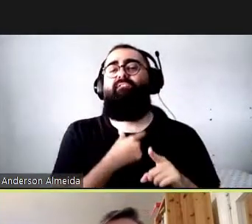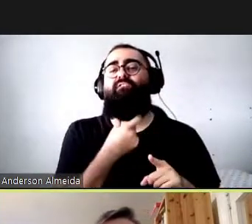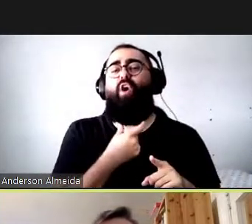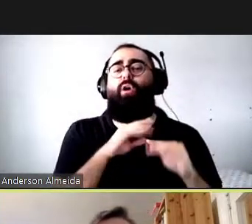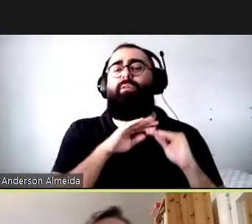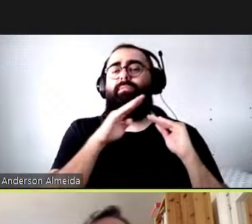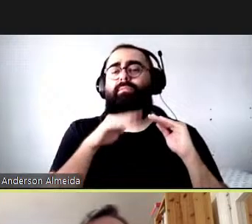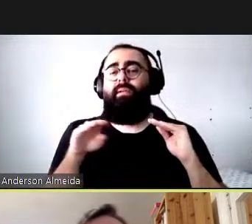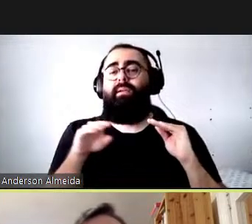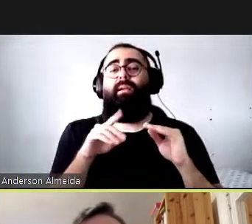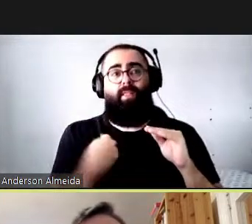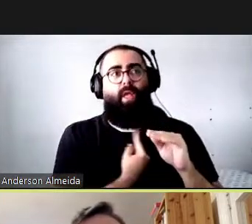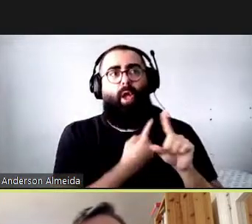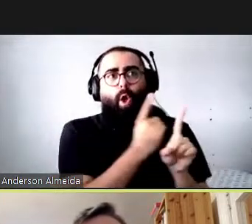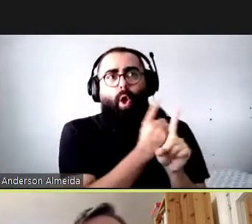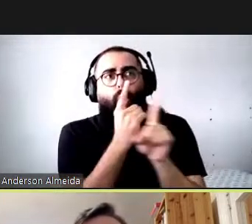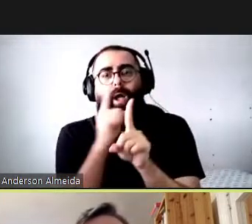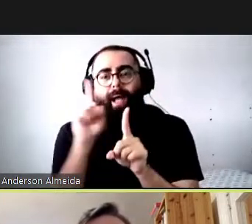syntactic boundaries.